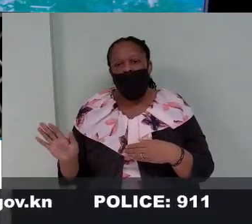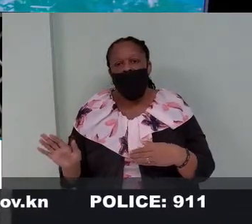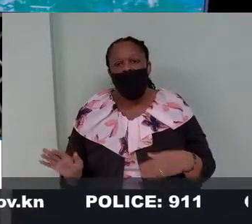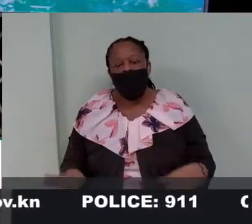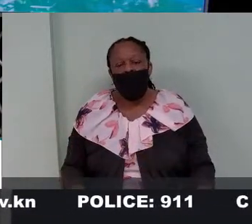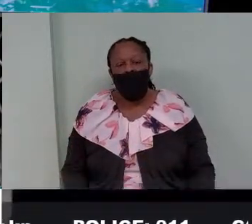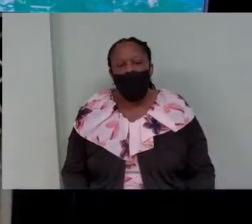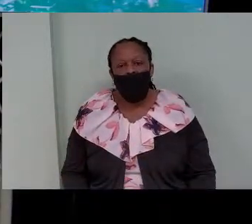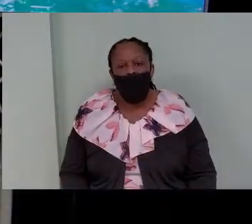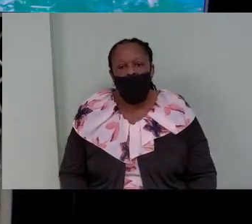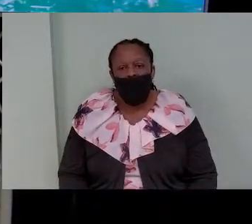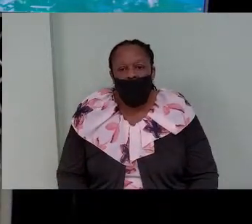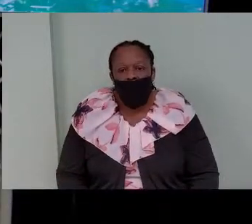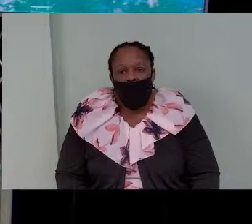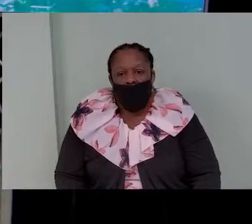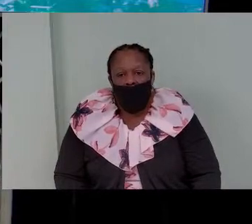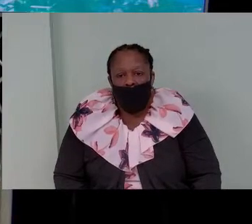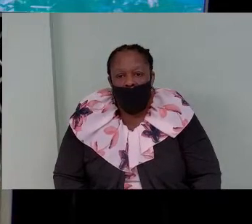Take care.